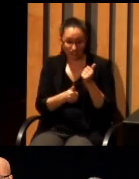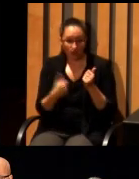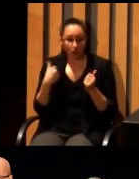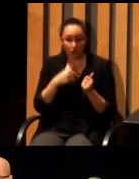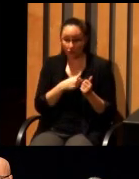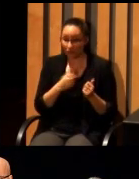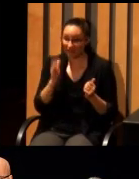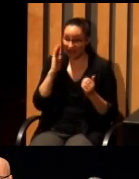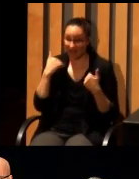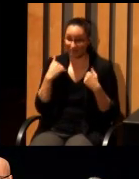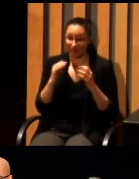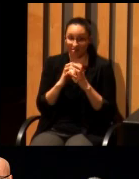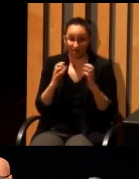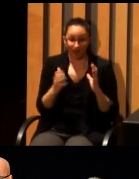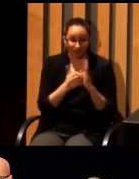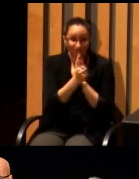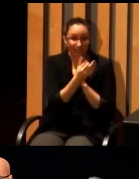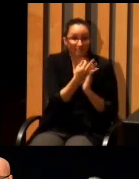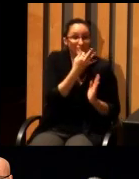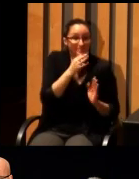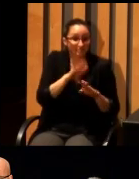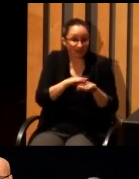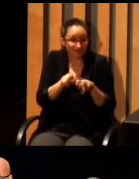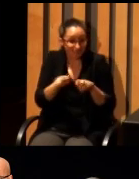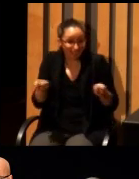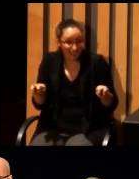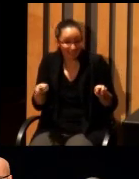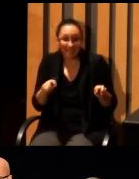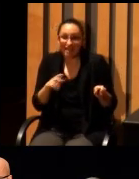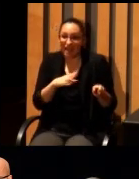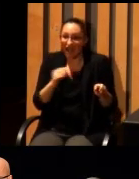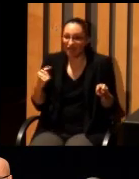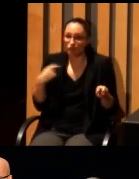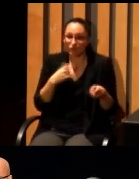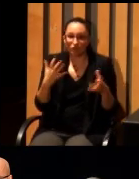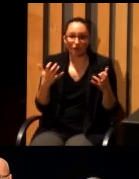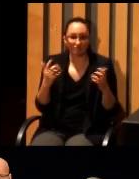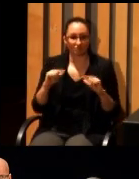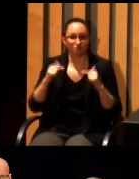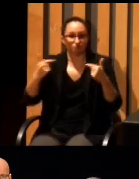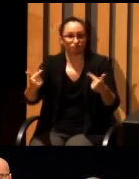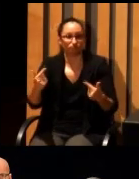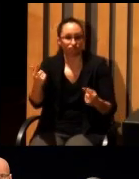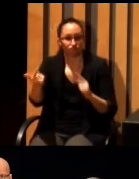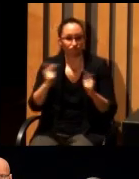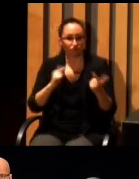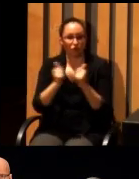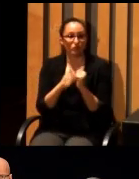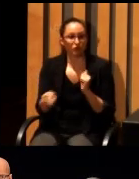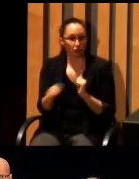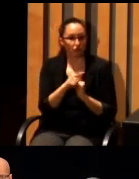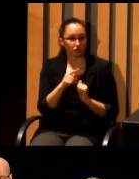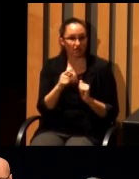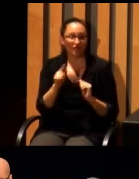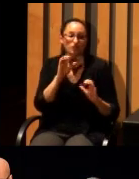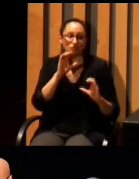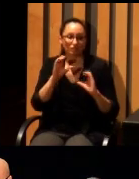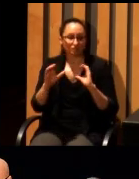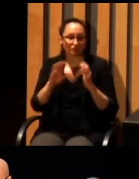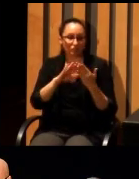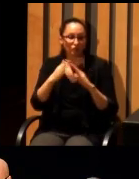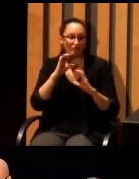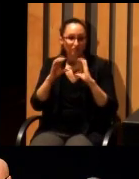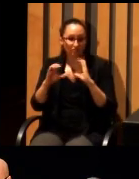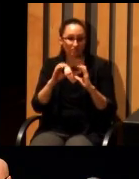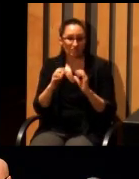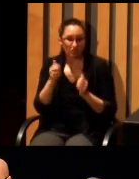expertise that we have on stage with the notion that we can have more of community conversation here. So each will speak for from somewhere in the